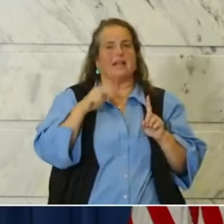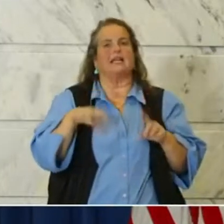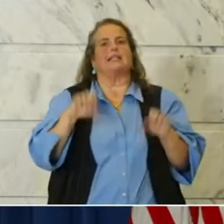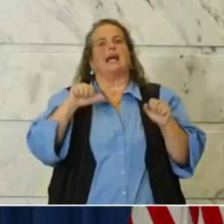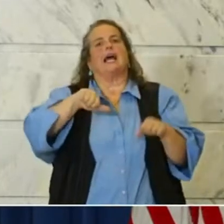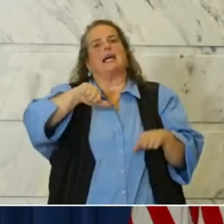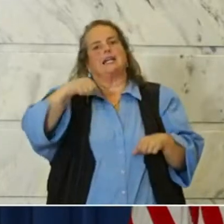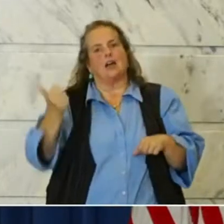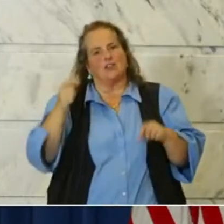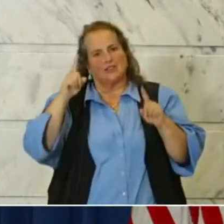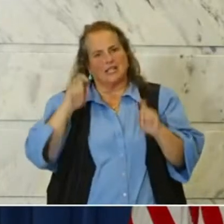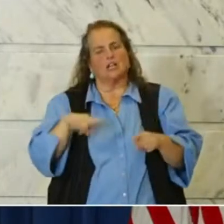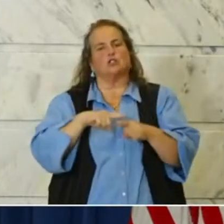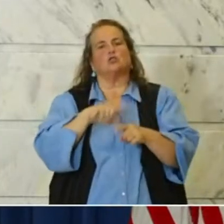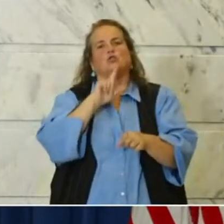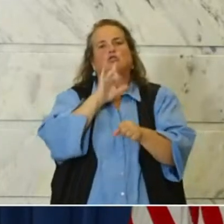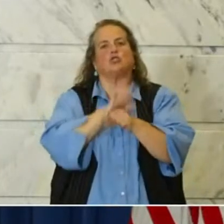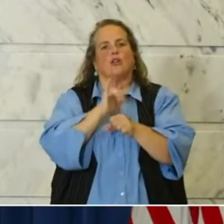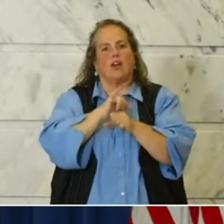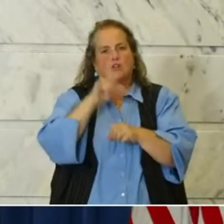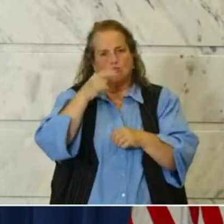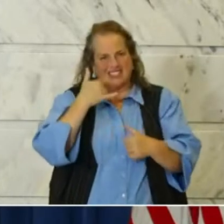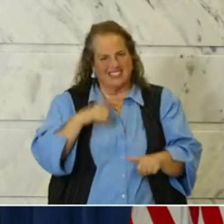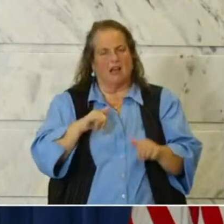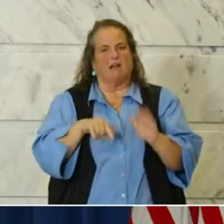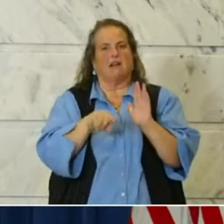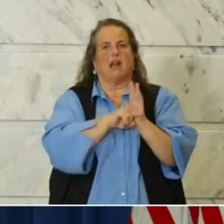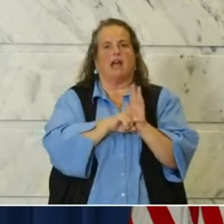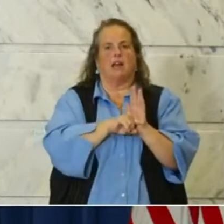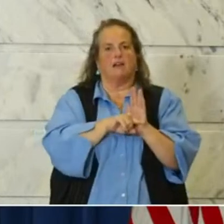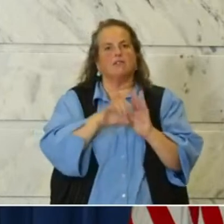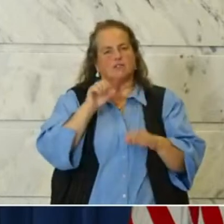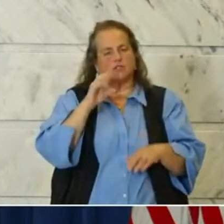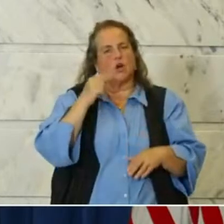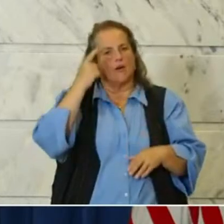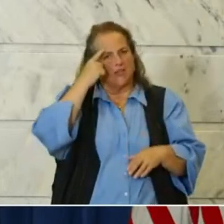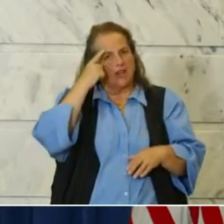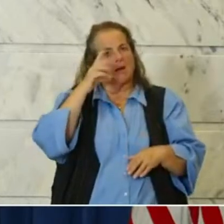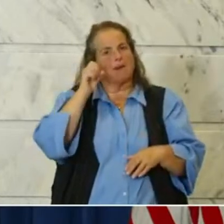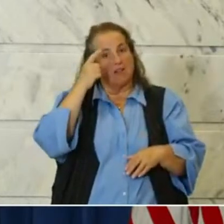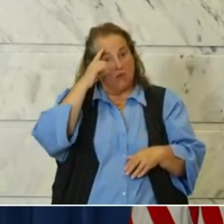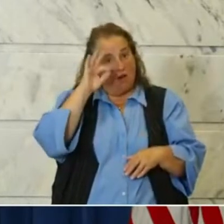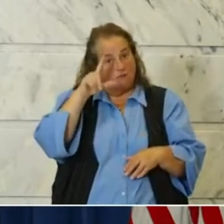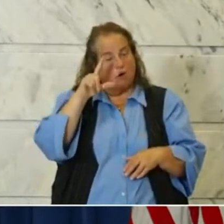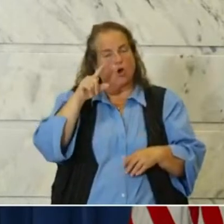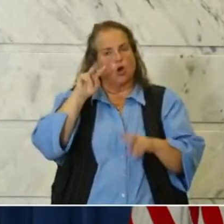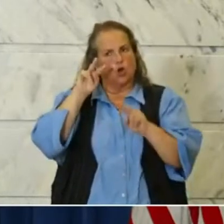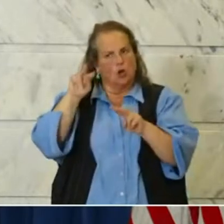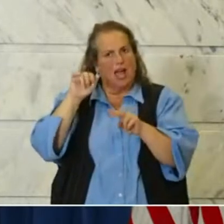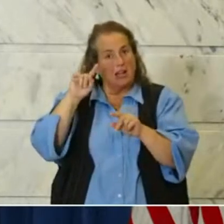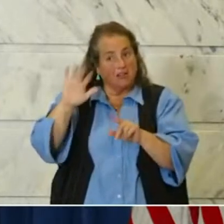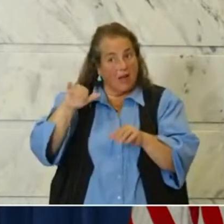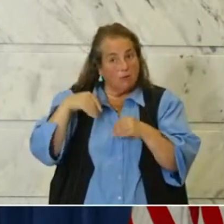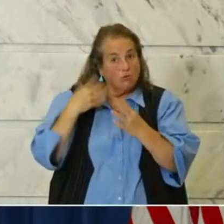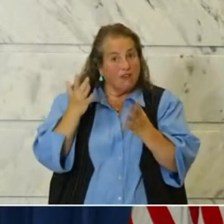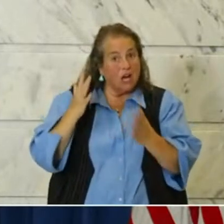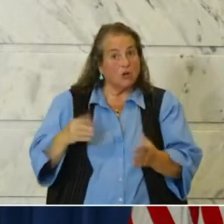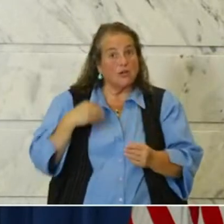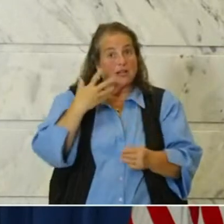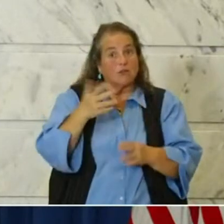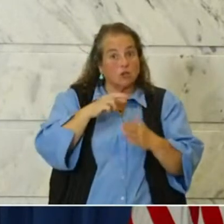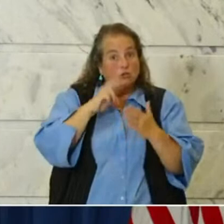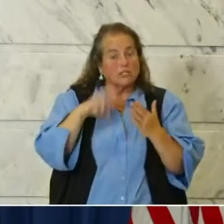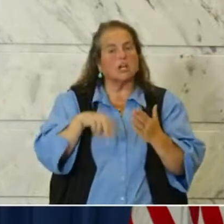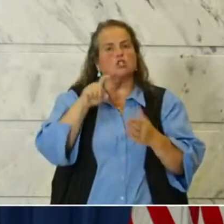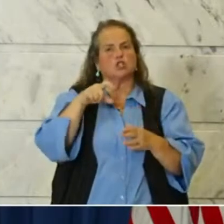they're still negative. So we need people to be thoughtful, to listen to that provider when they get the results, and they need to get the results timely.